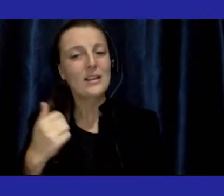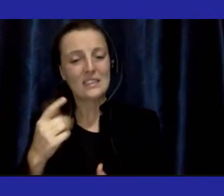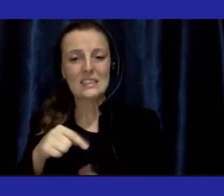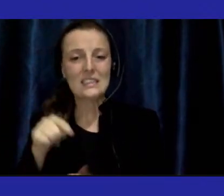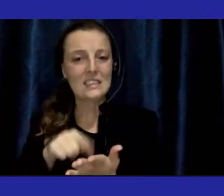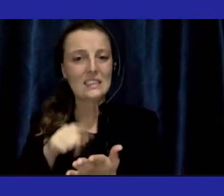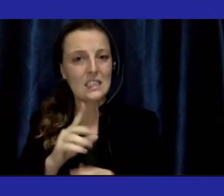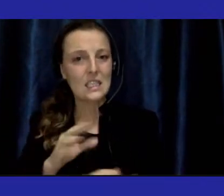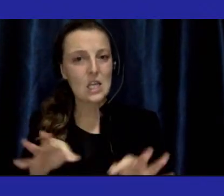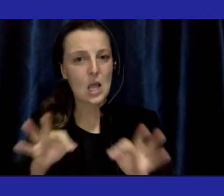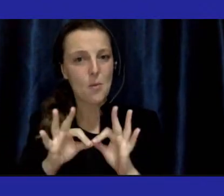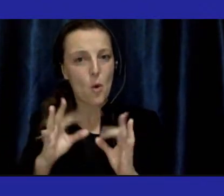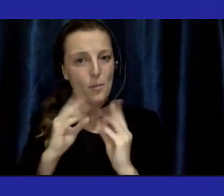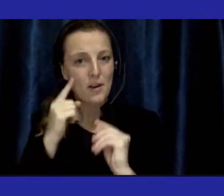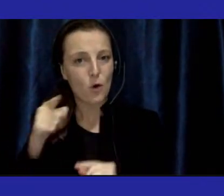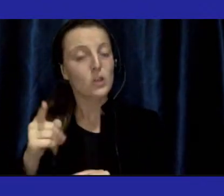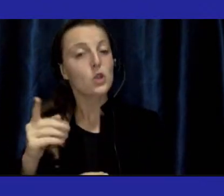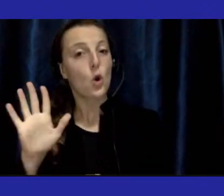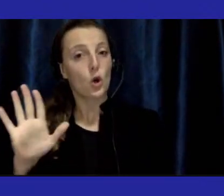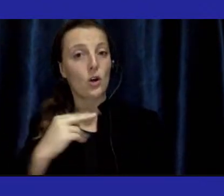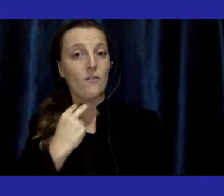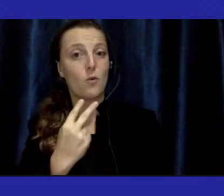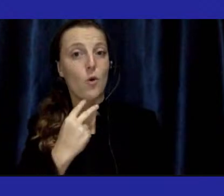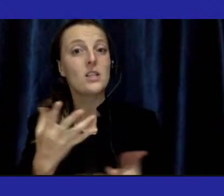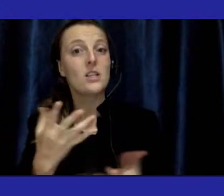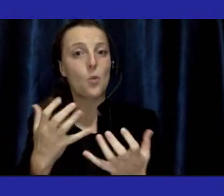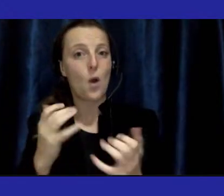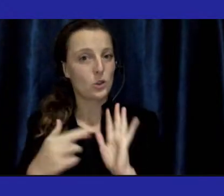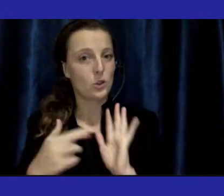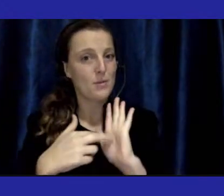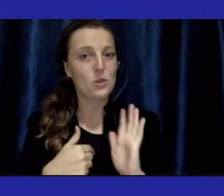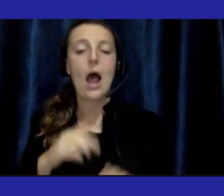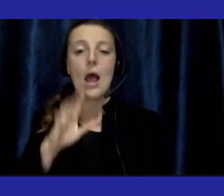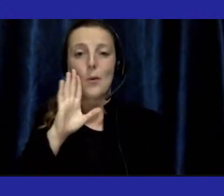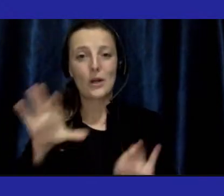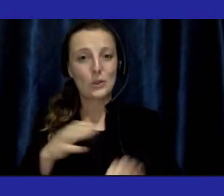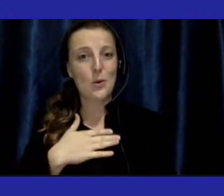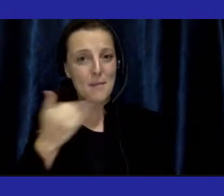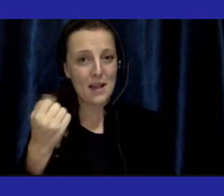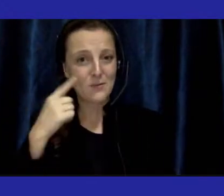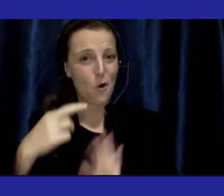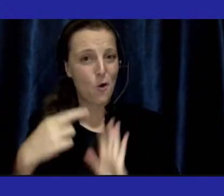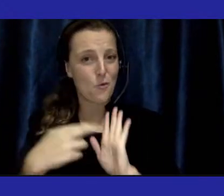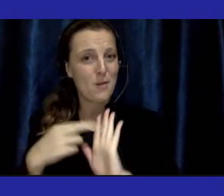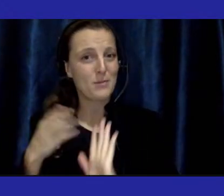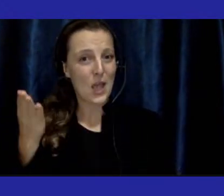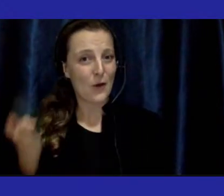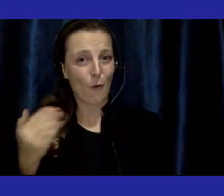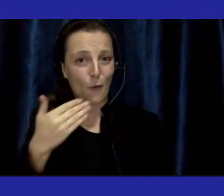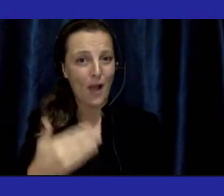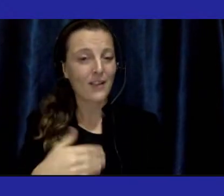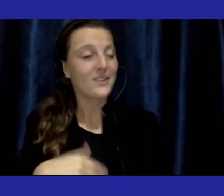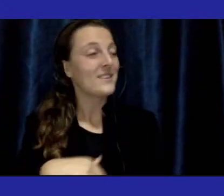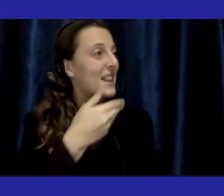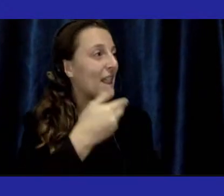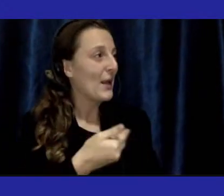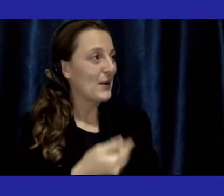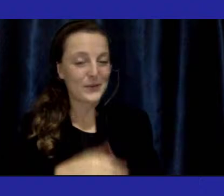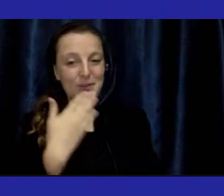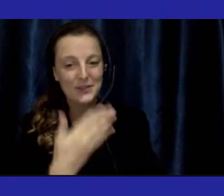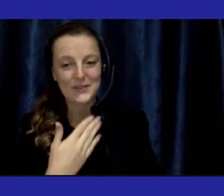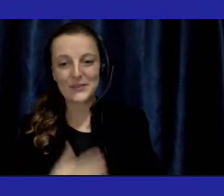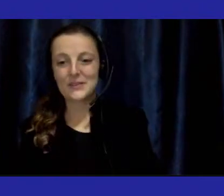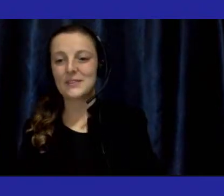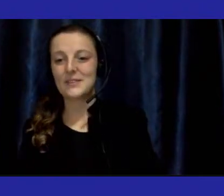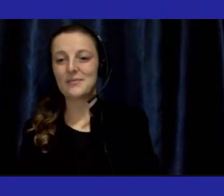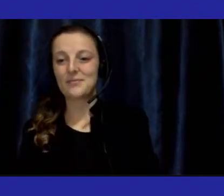still represented. So I will do my best Deb Brown impression. Thank you. Welcome. Thank you. In terms of the